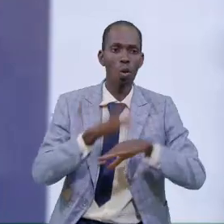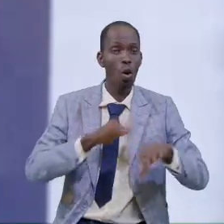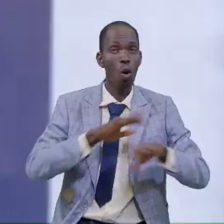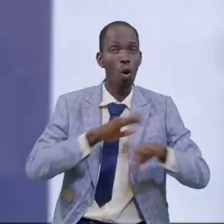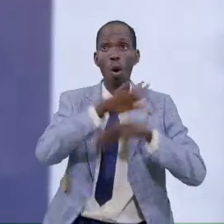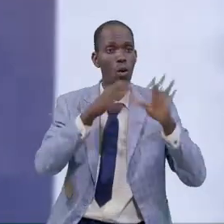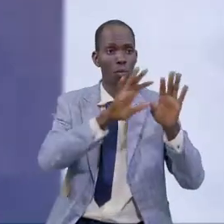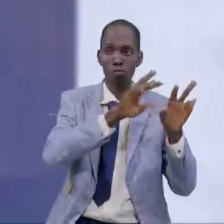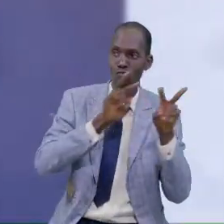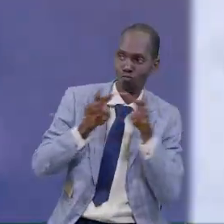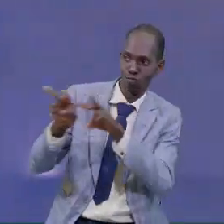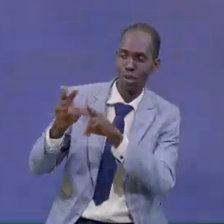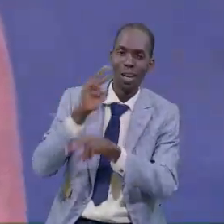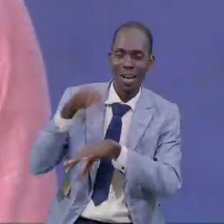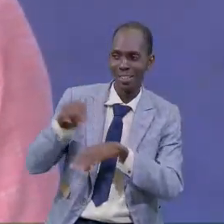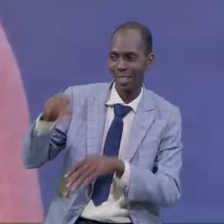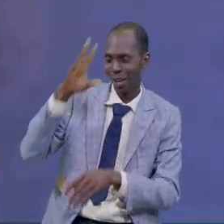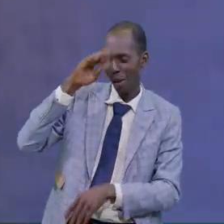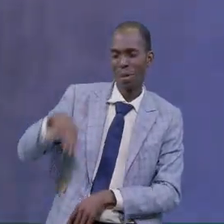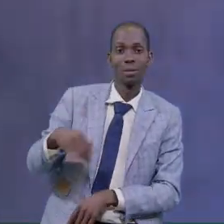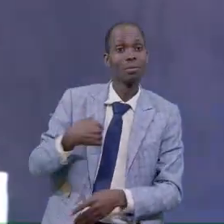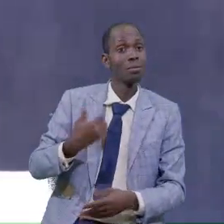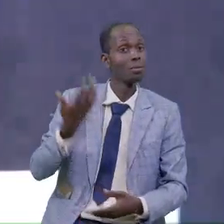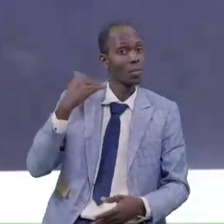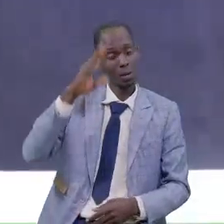at that time. He said, he got